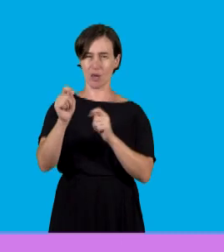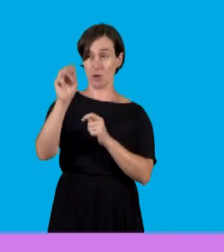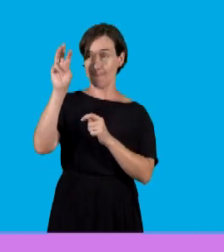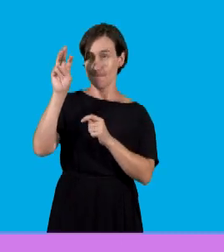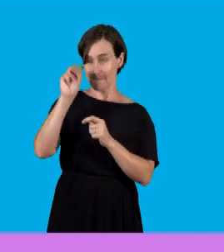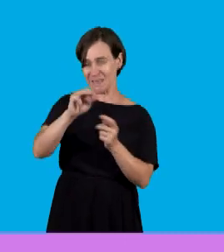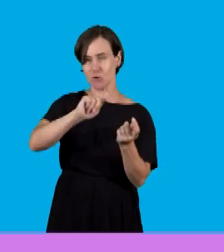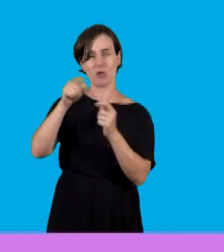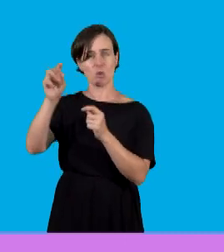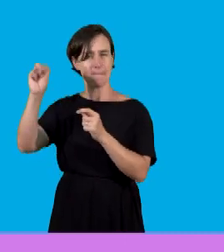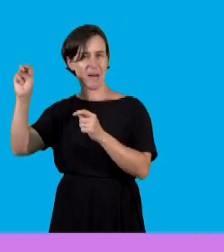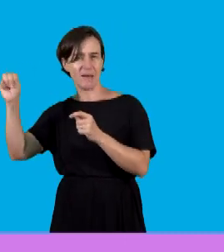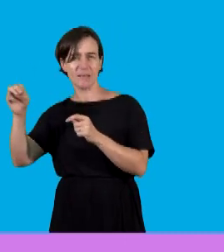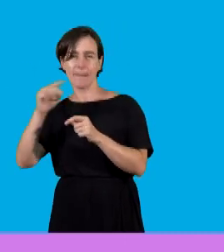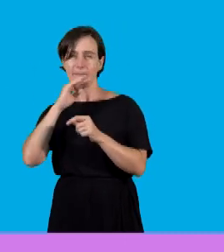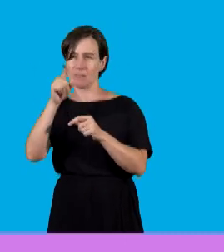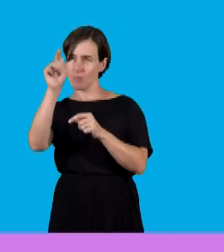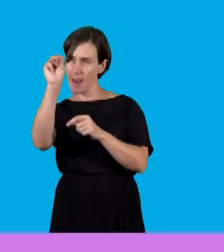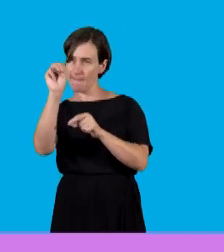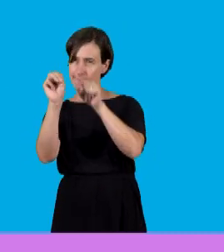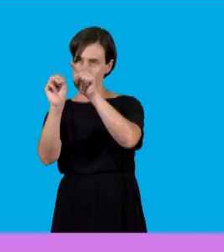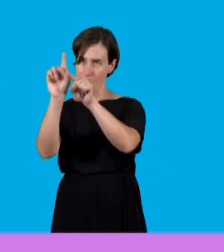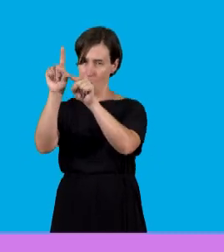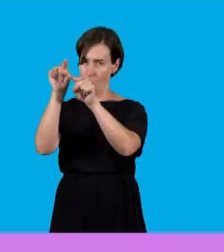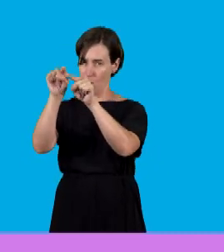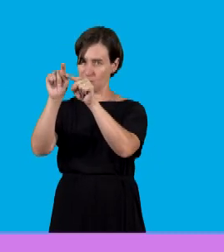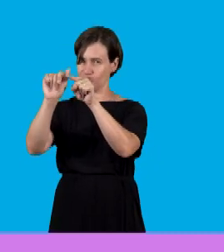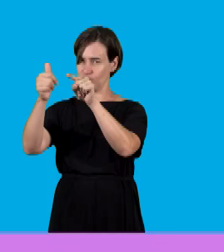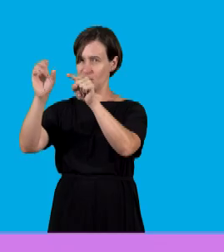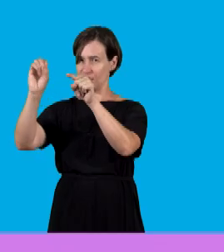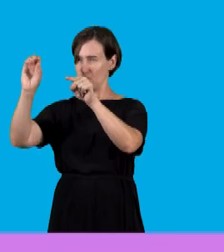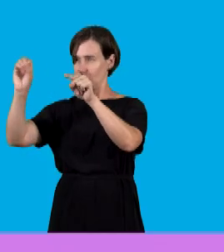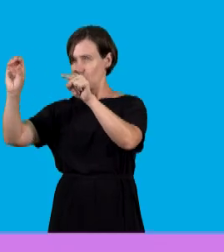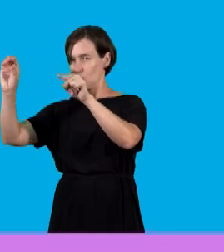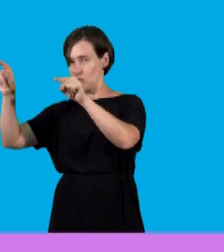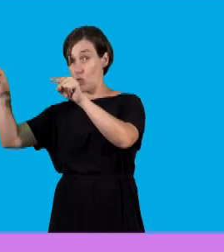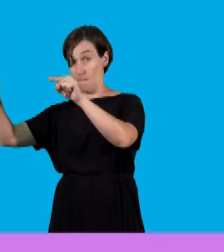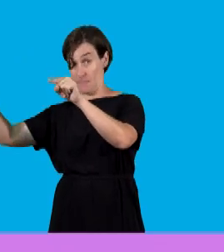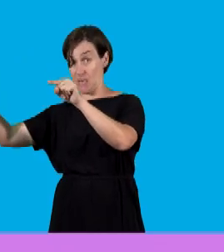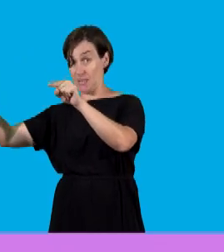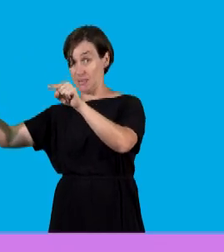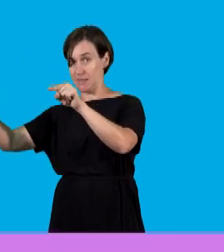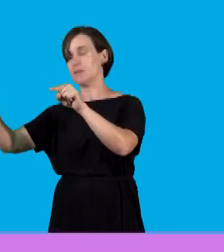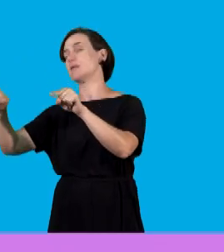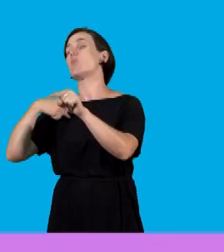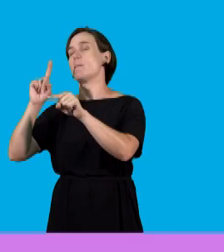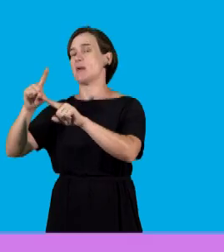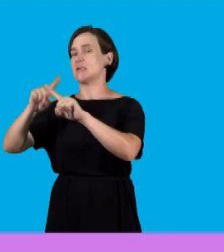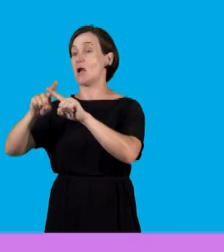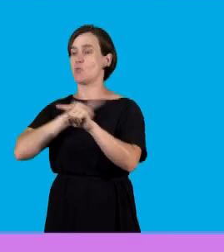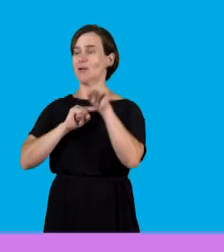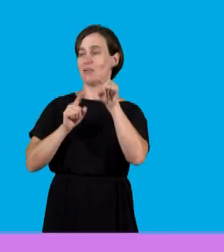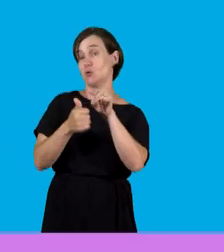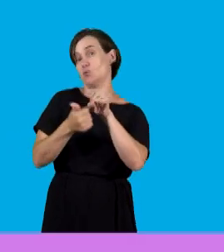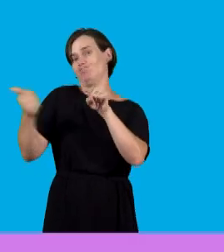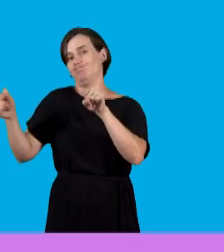to millimeter, we'll have 100, we'll have a 1 and zeros up until where we end, then we are